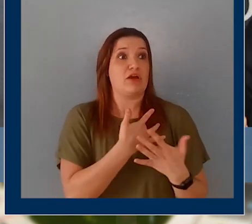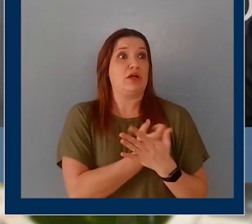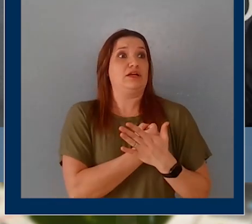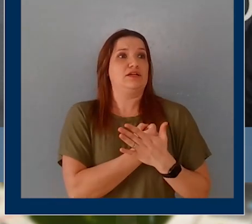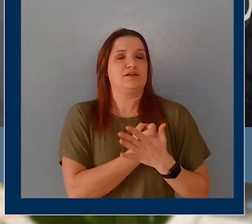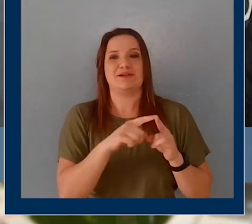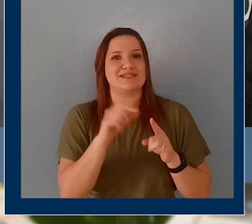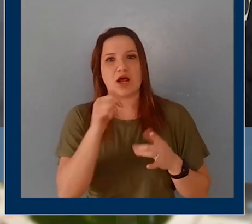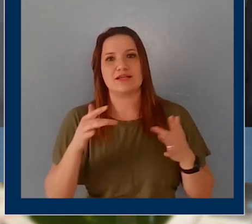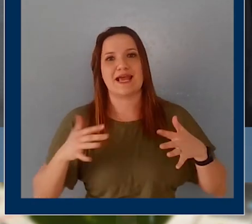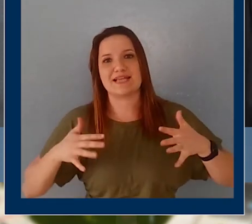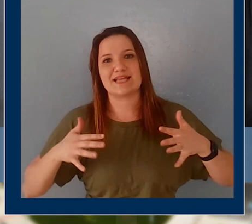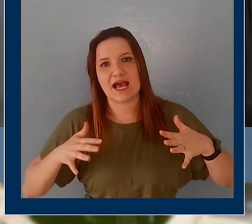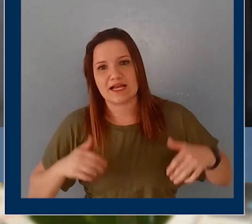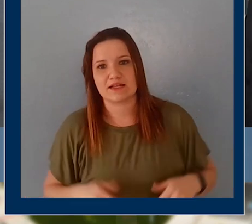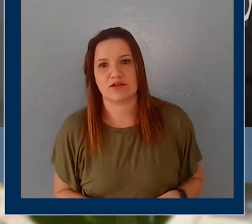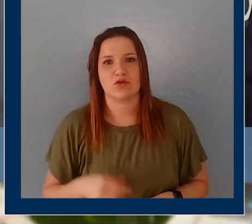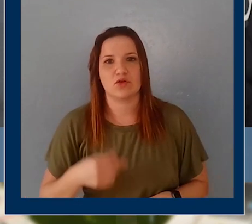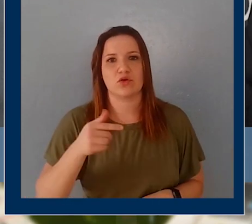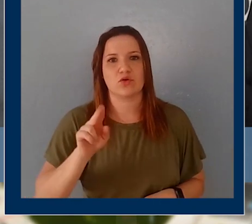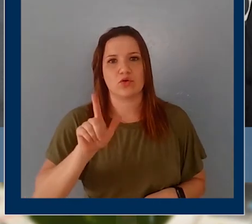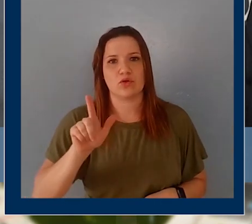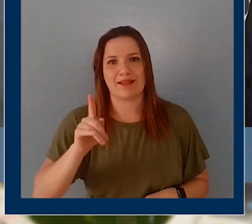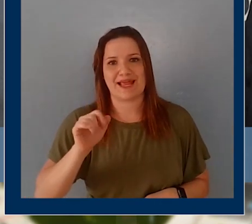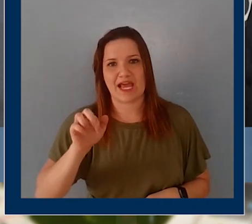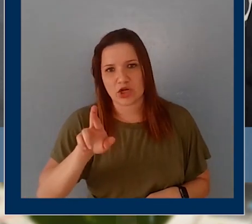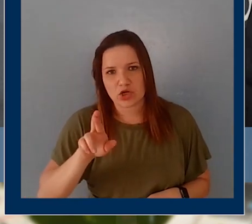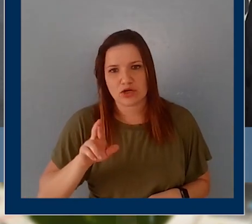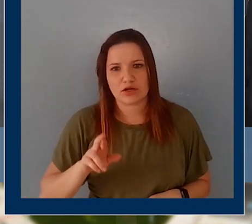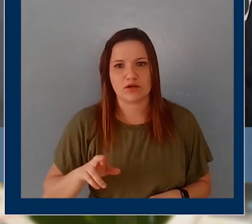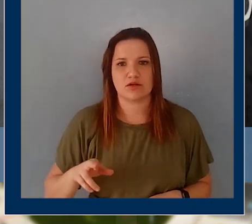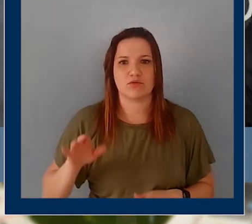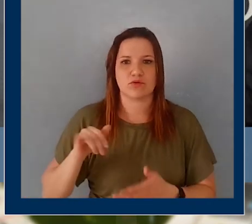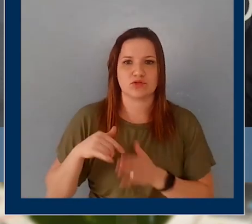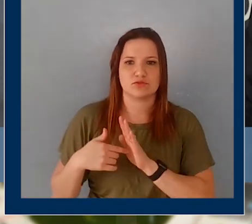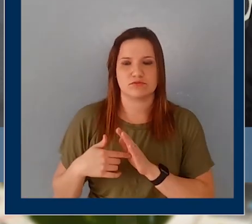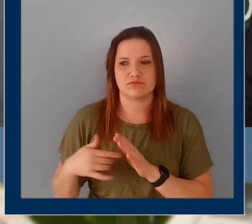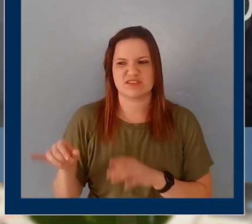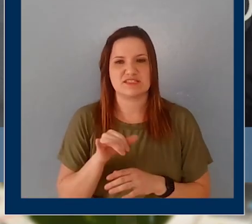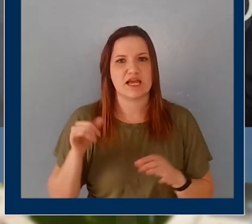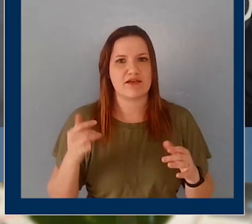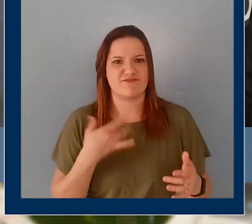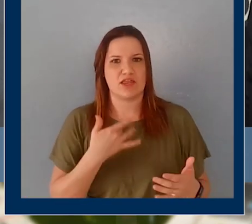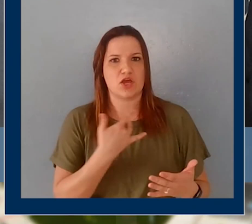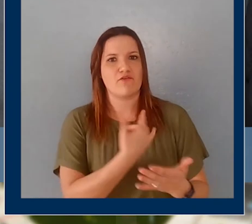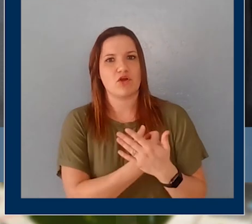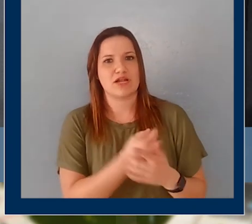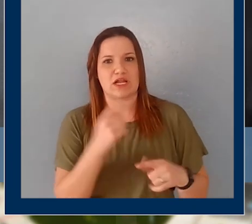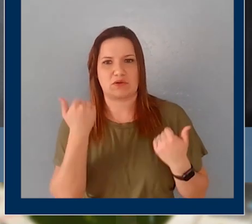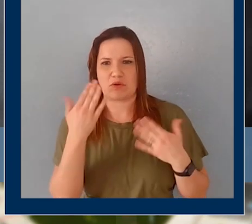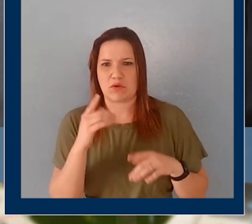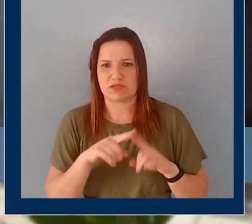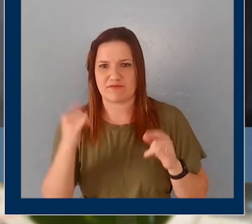machine, and they can do EKGs in the field. So they might say, I'm having a heart attack, but then you do an EKG and no, sir, you're